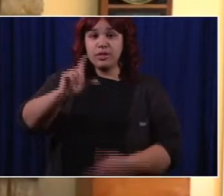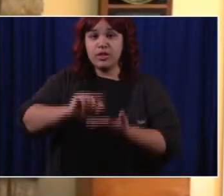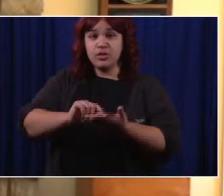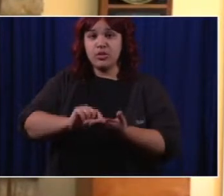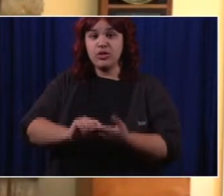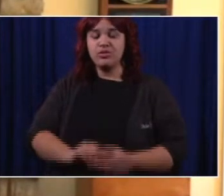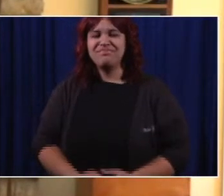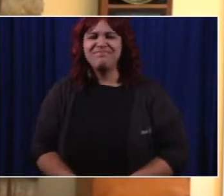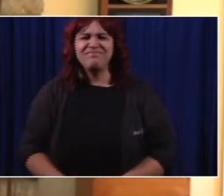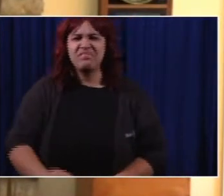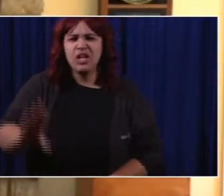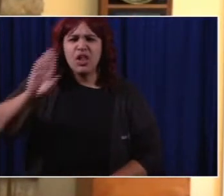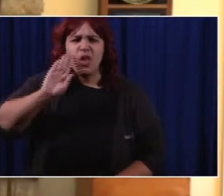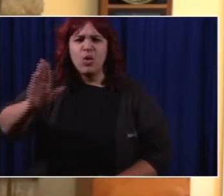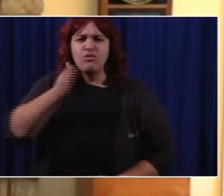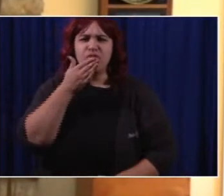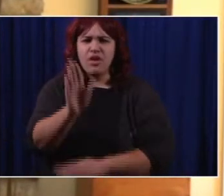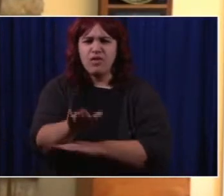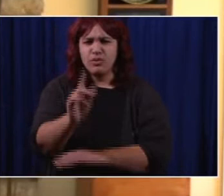Good afternoon, Governor.